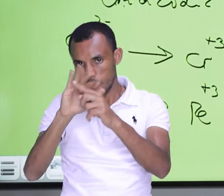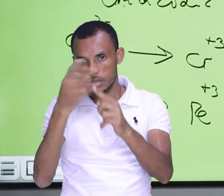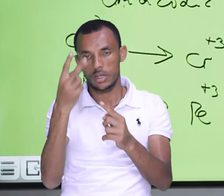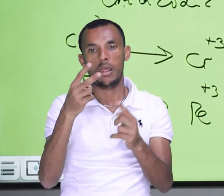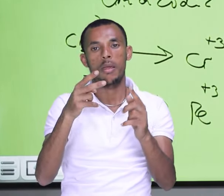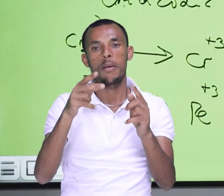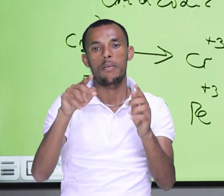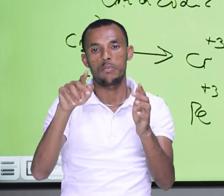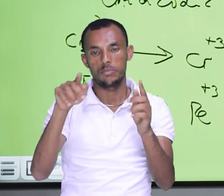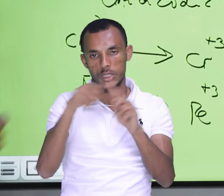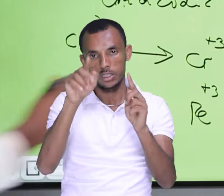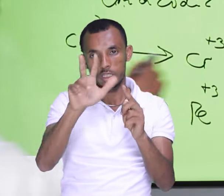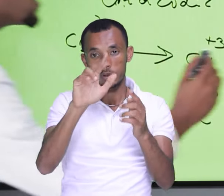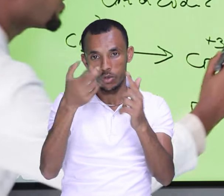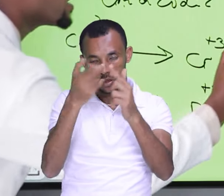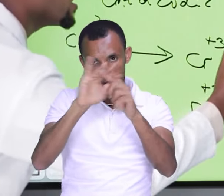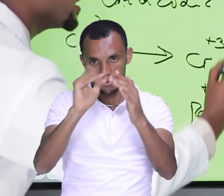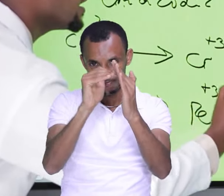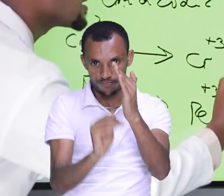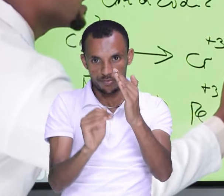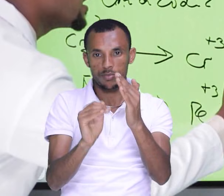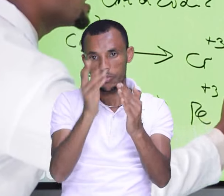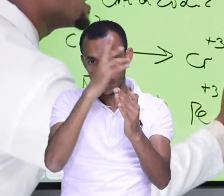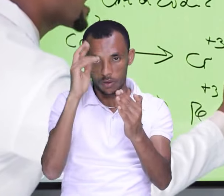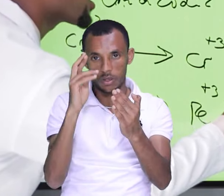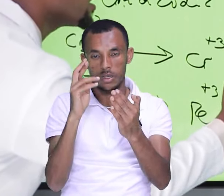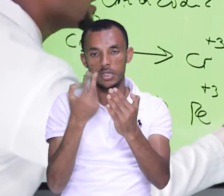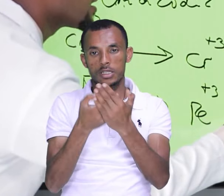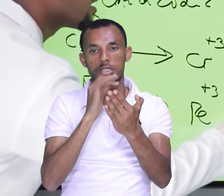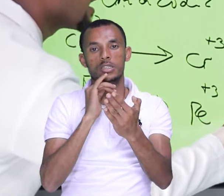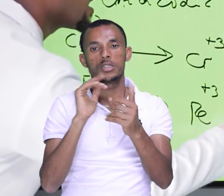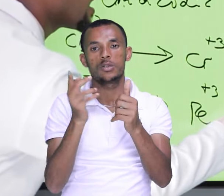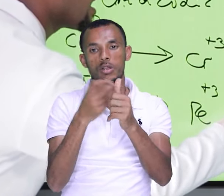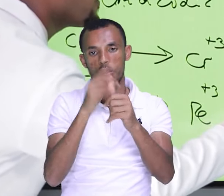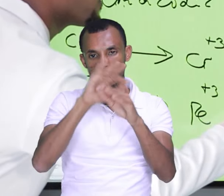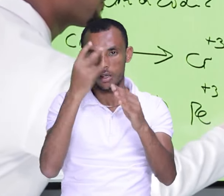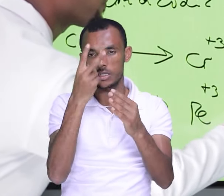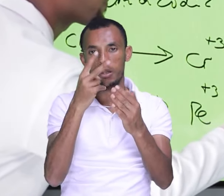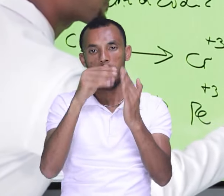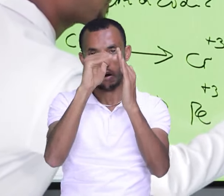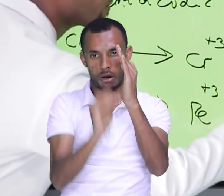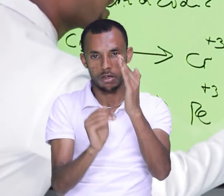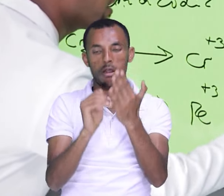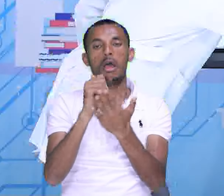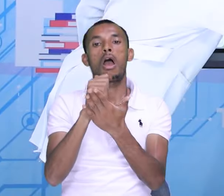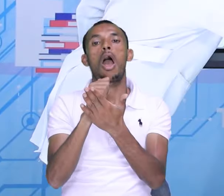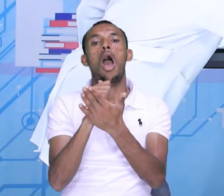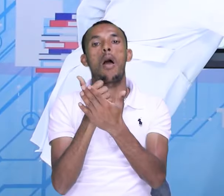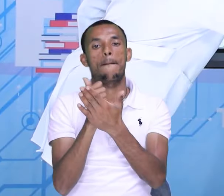is decreases. Therefore, this one is reduction half